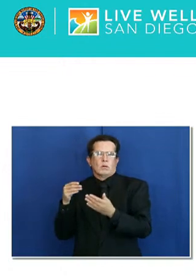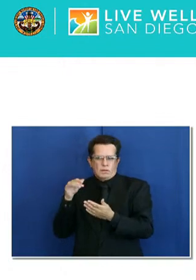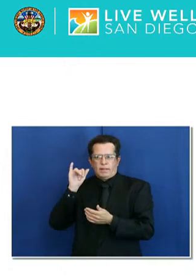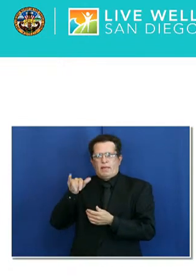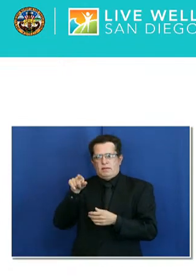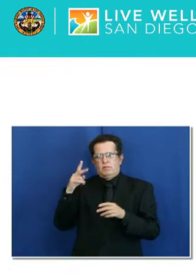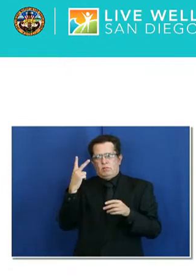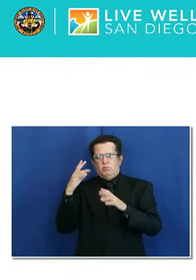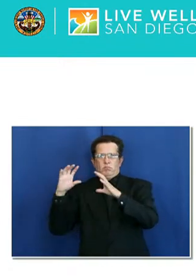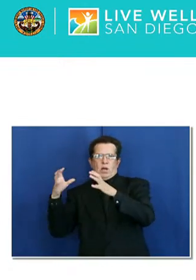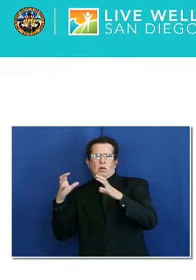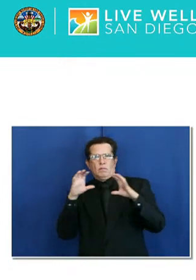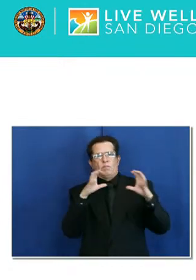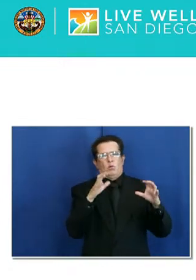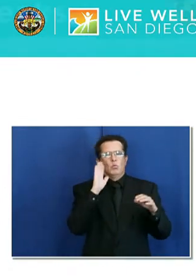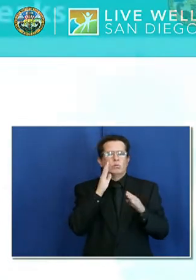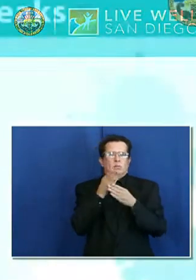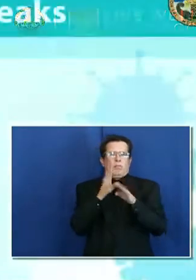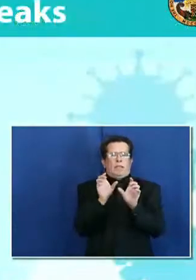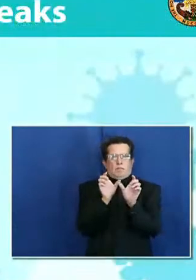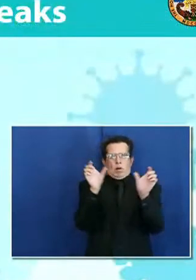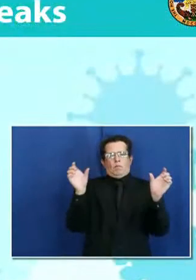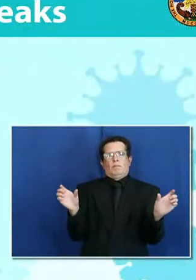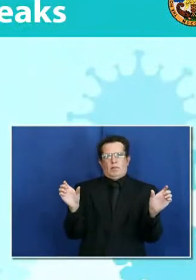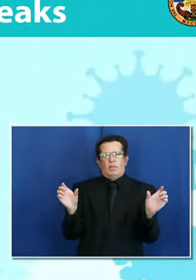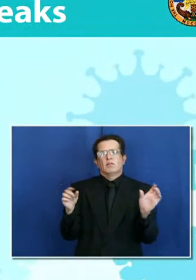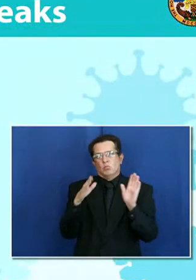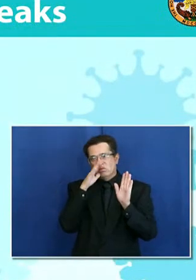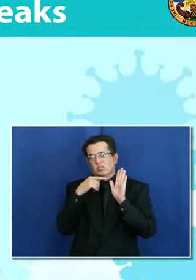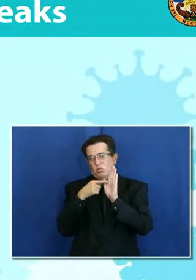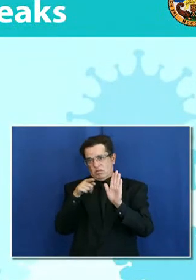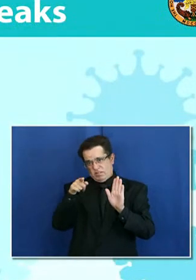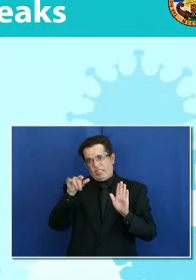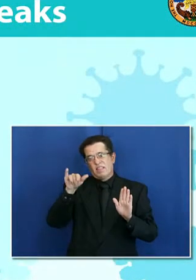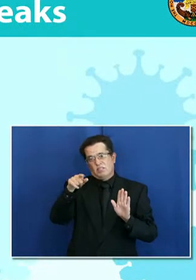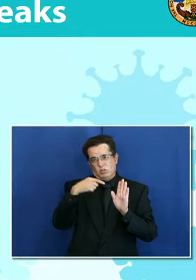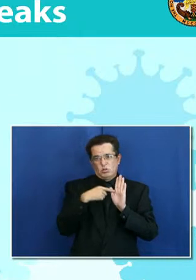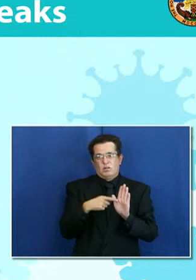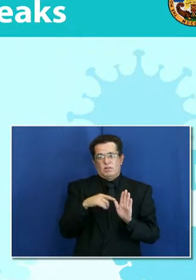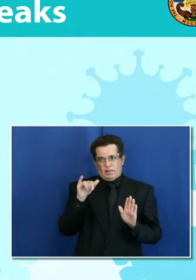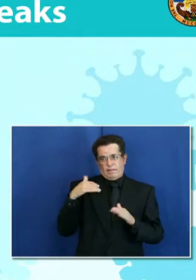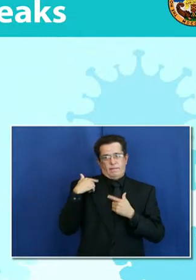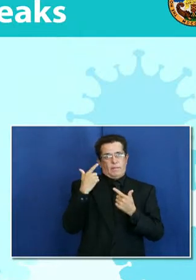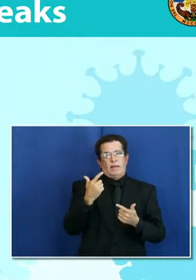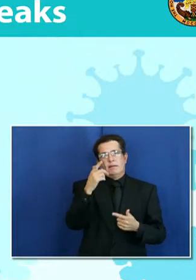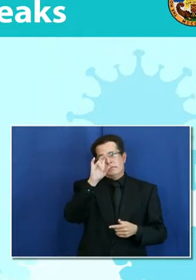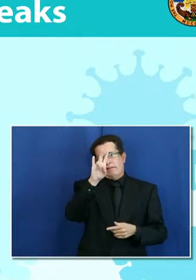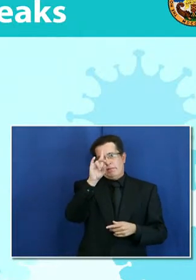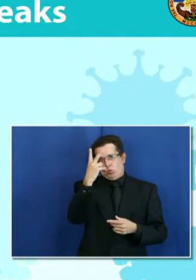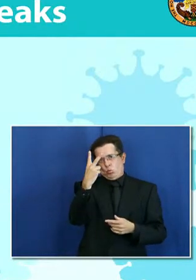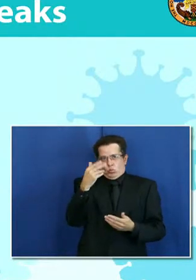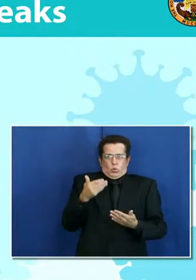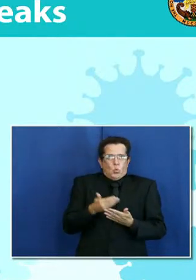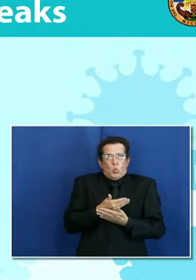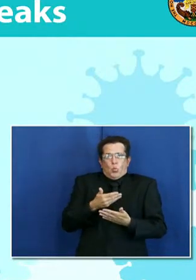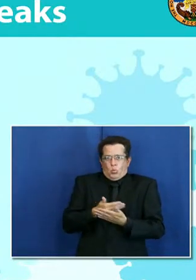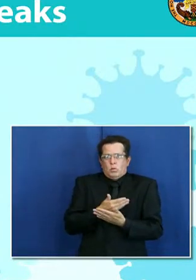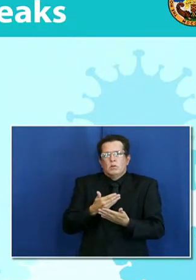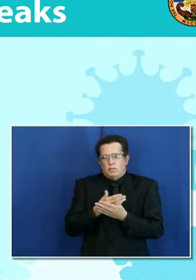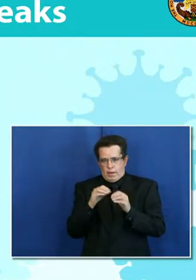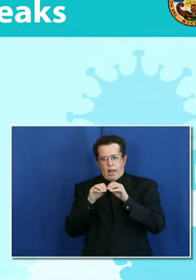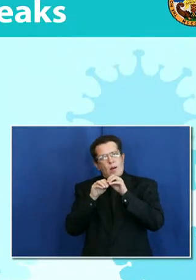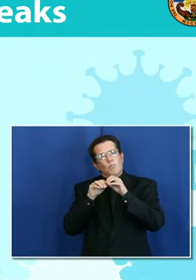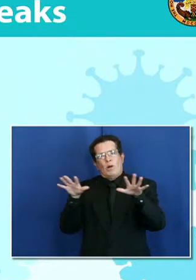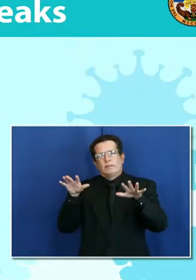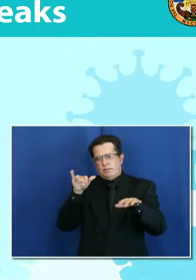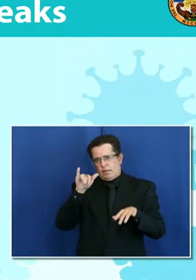reported today. And actually, if you can go to the next slide, that shows that for the past 7 days, we have 2 new outbreaks as